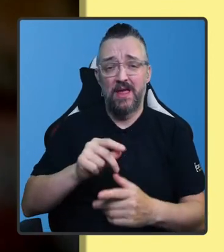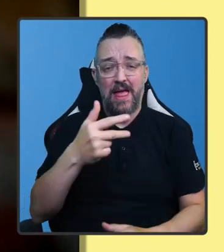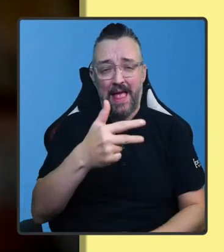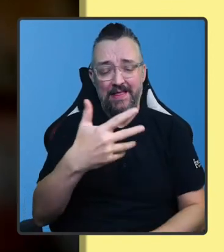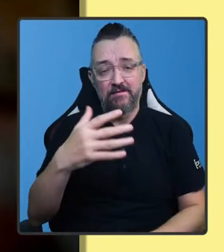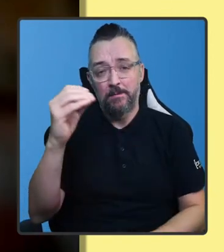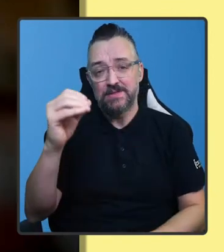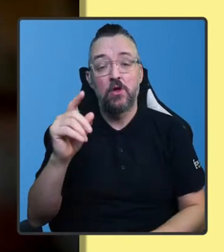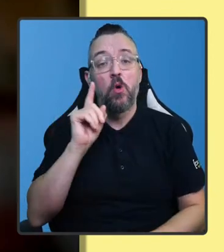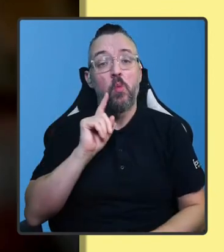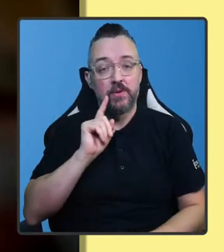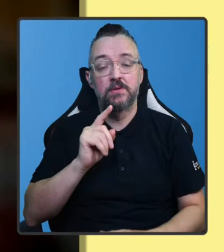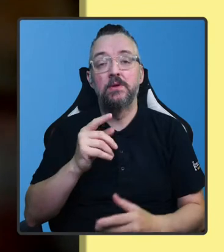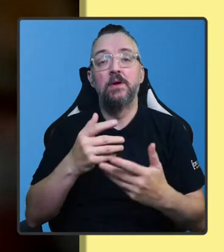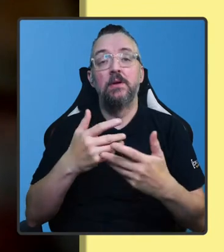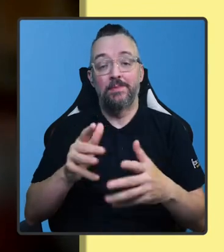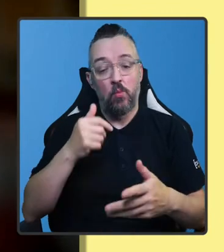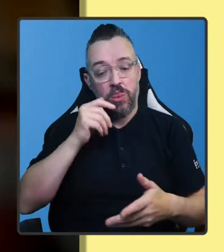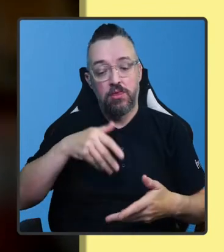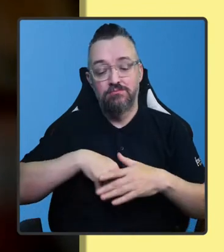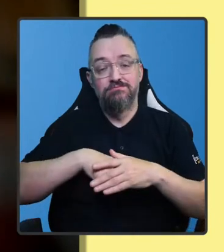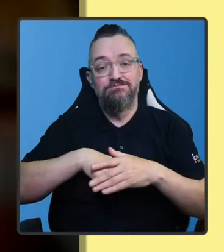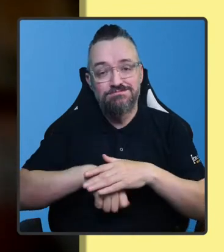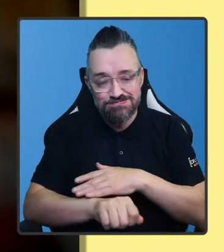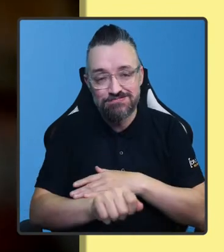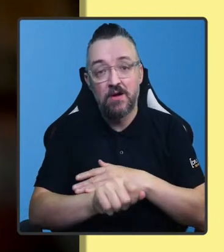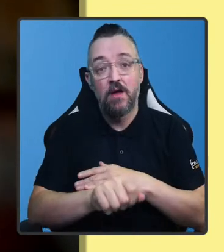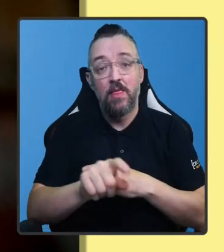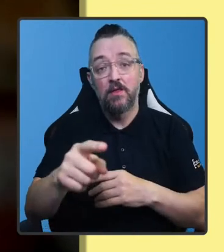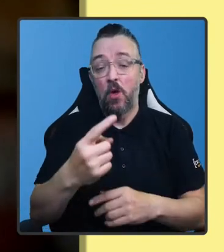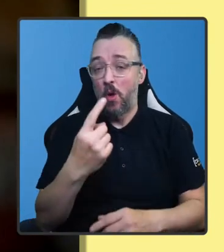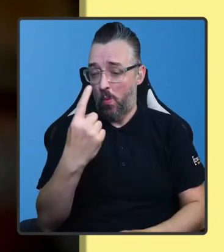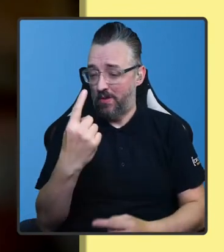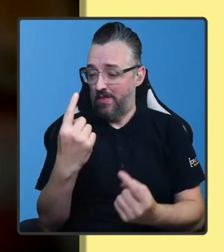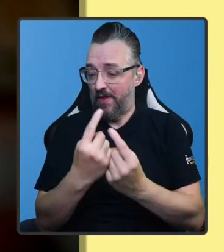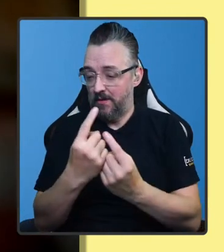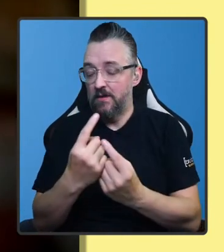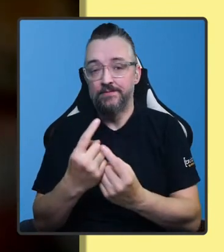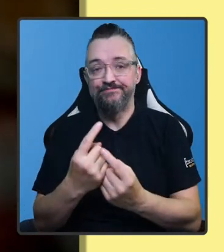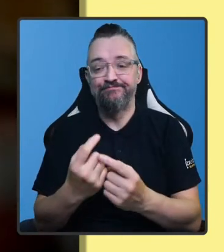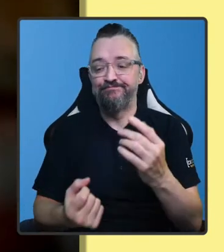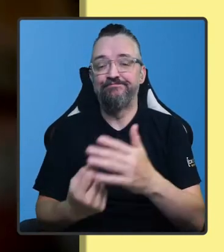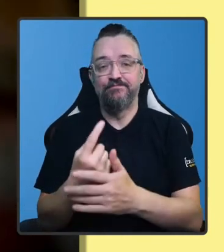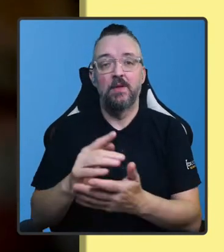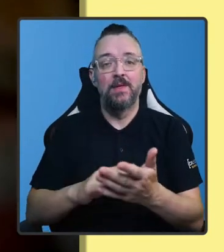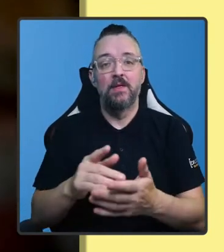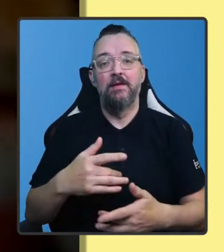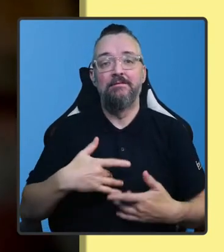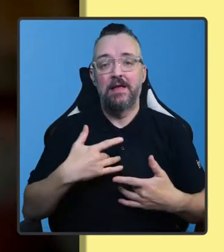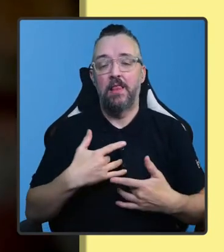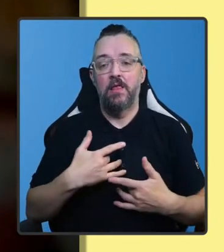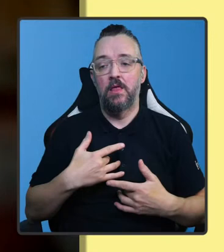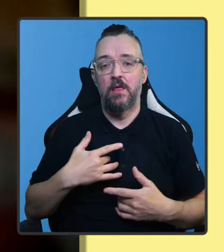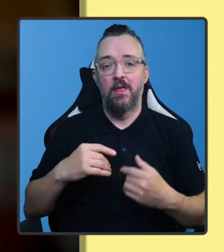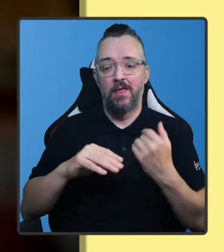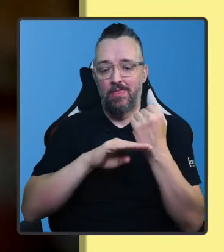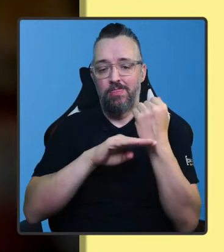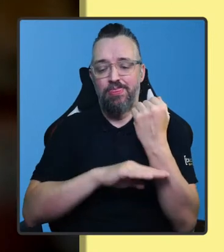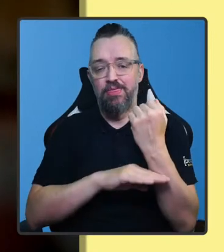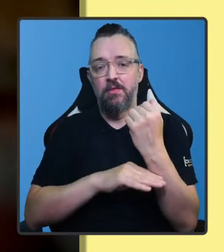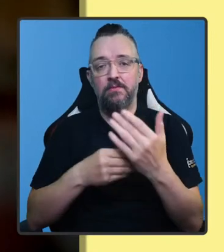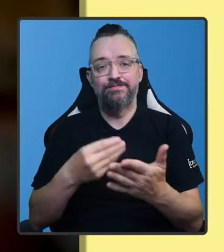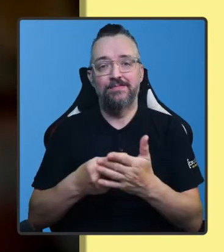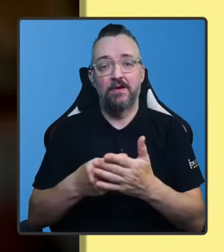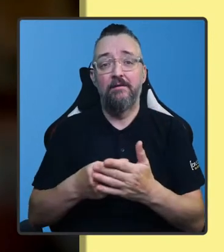women will bear children, and that single act means they can expect to be one third poorer for the rest of their